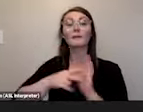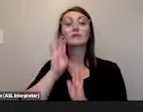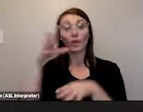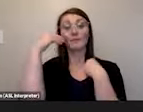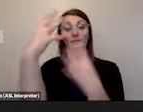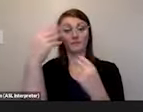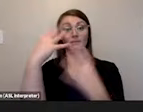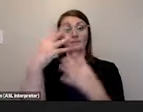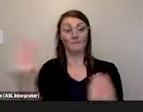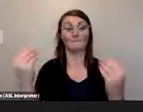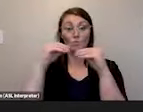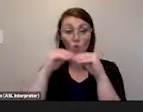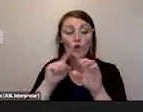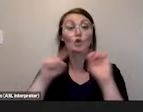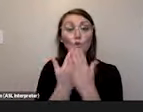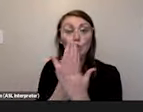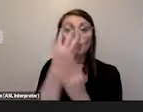that graphic. So